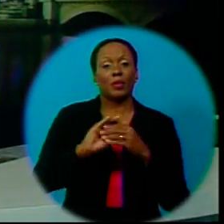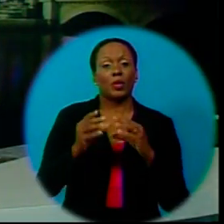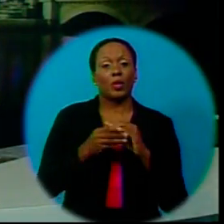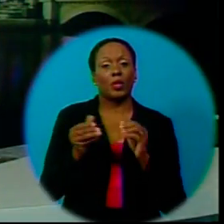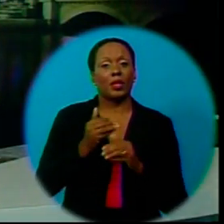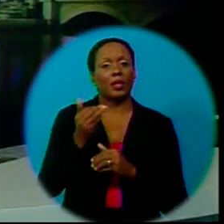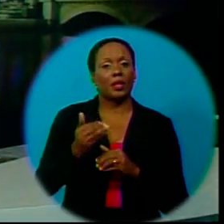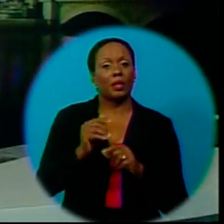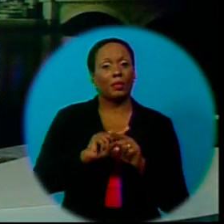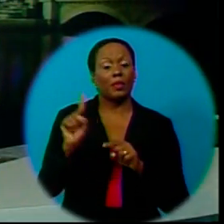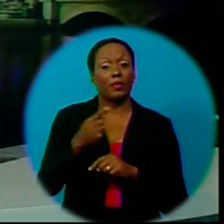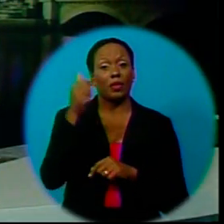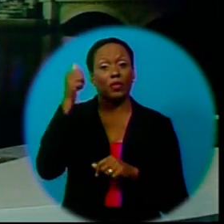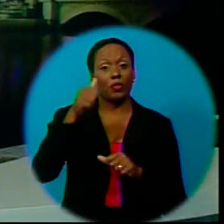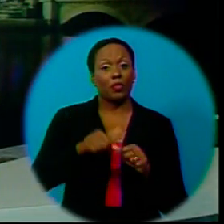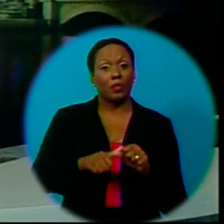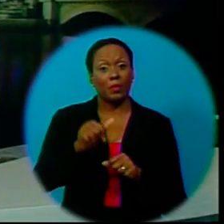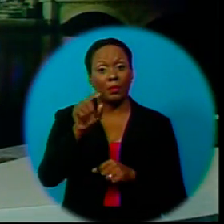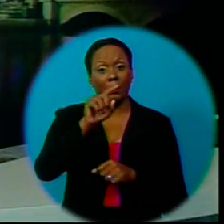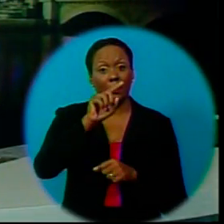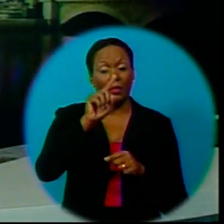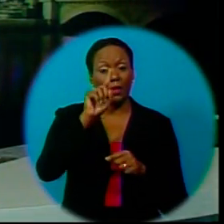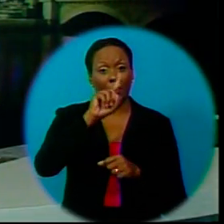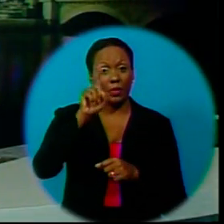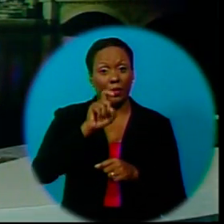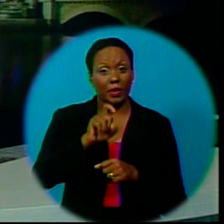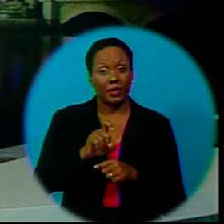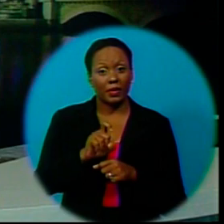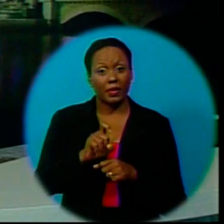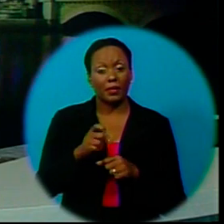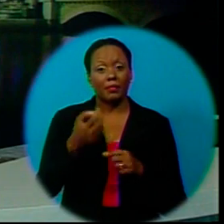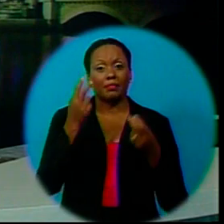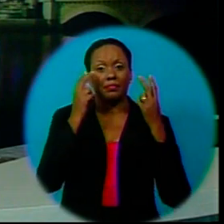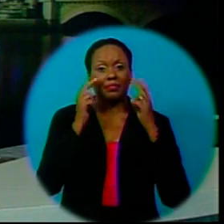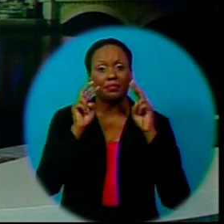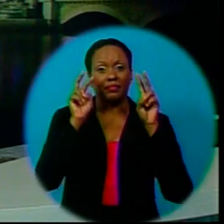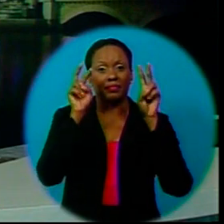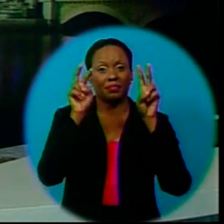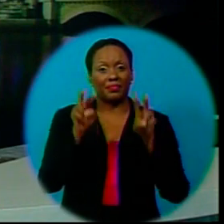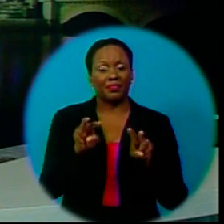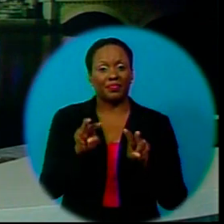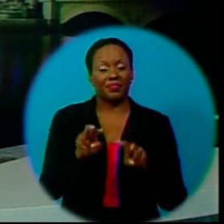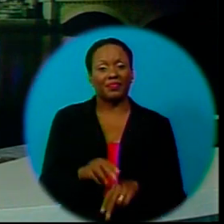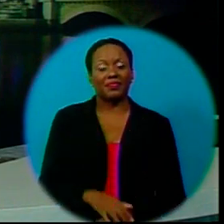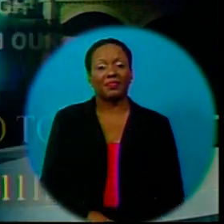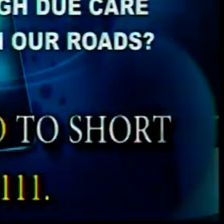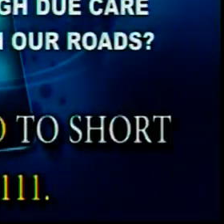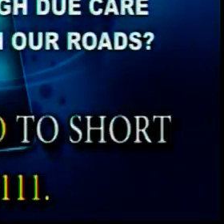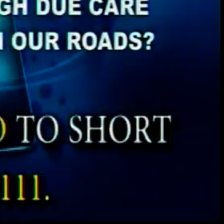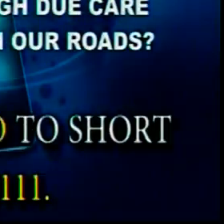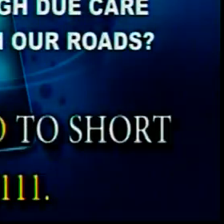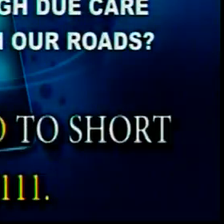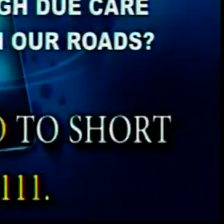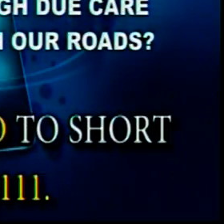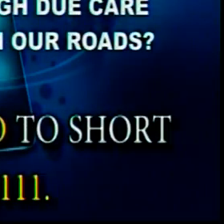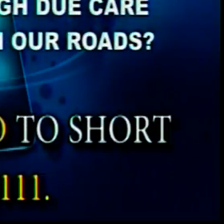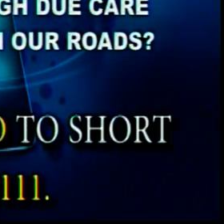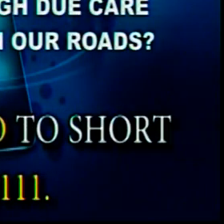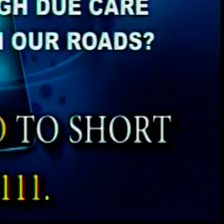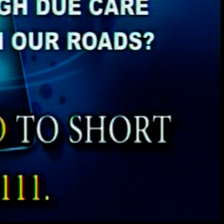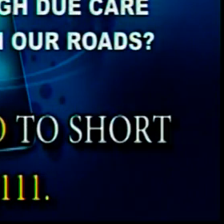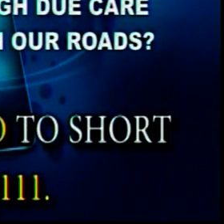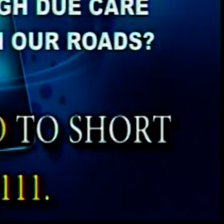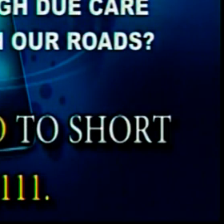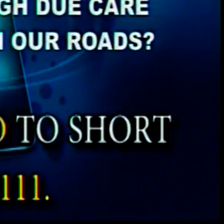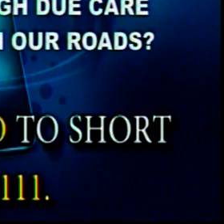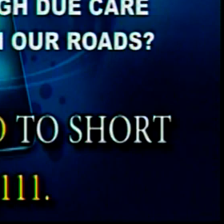at some of the stories making headlines across our region. But first, a reminder that we want to hear from you on this question. Do you believe